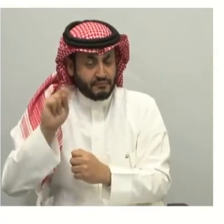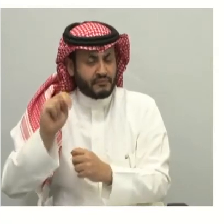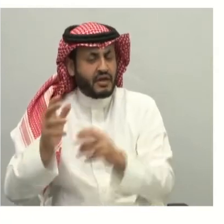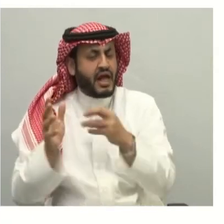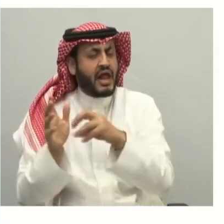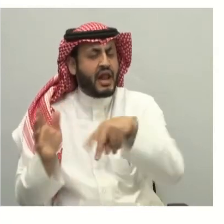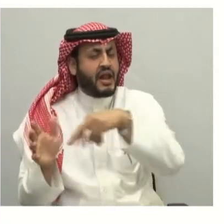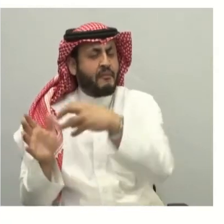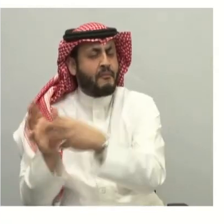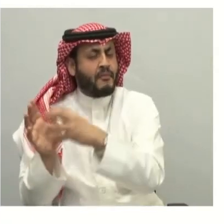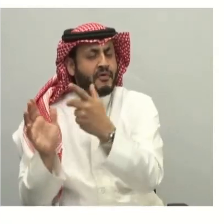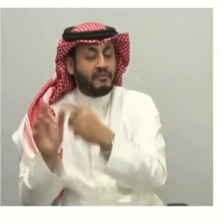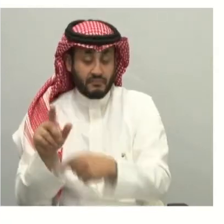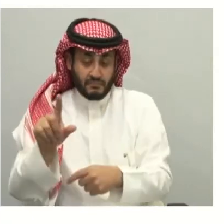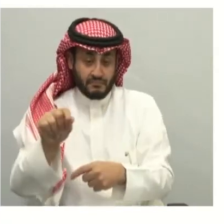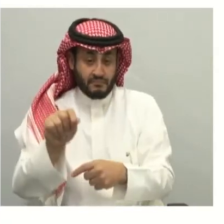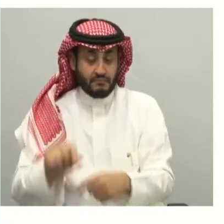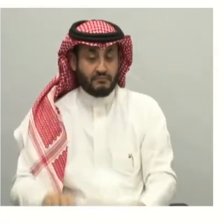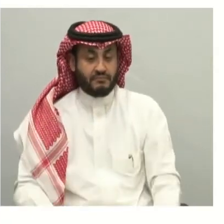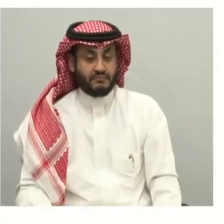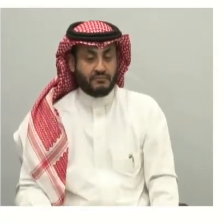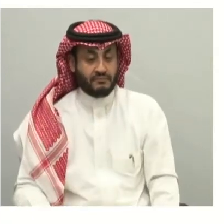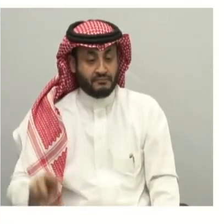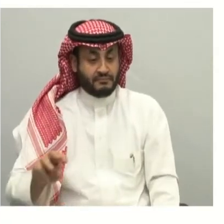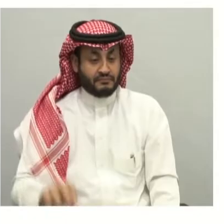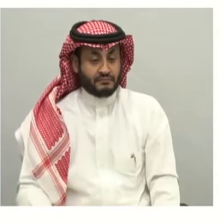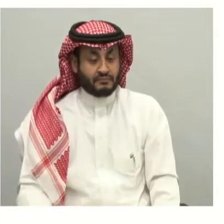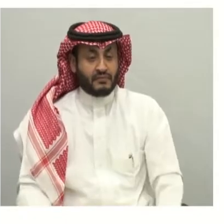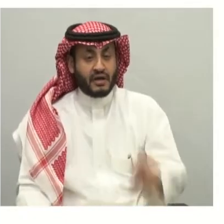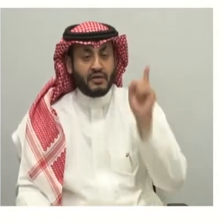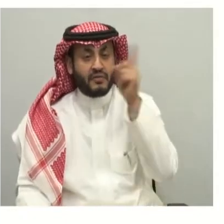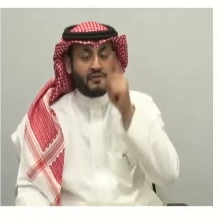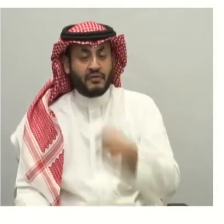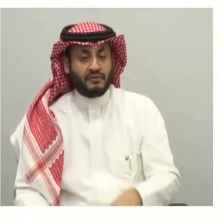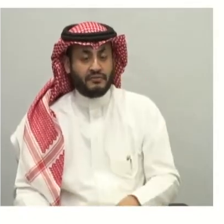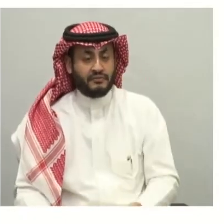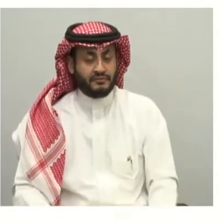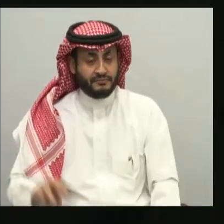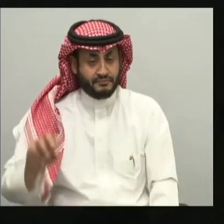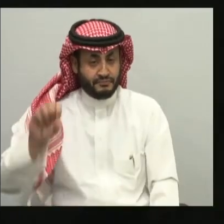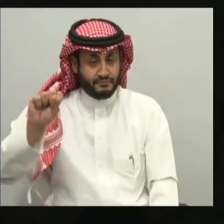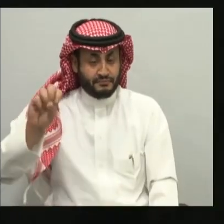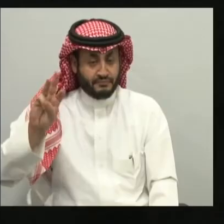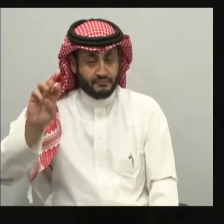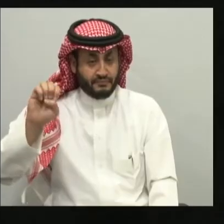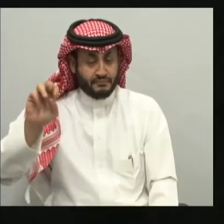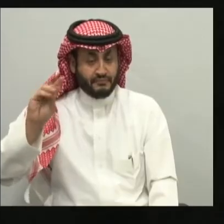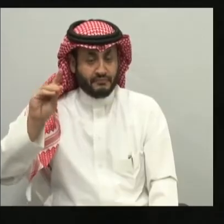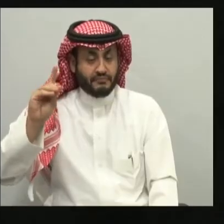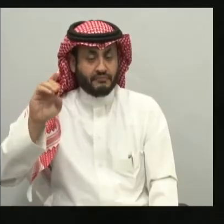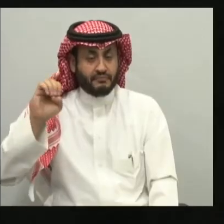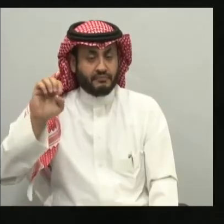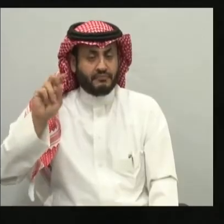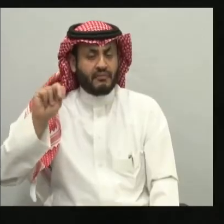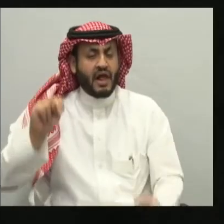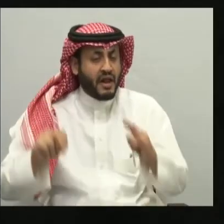go? Very good. The answer is that he is going to go to Sweden. Adnan